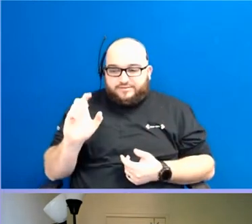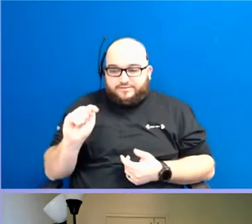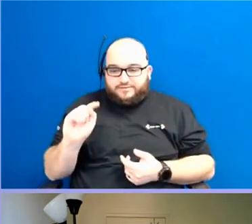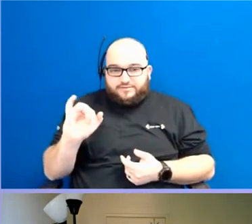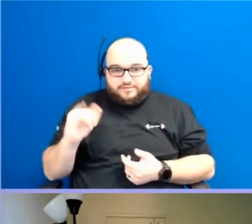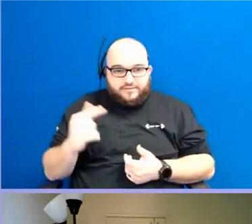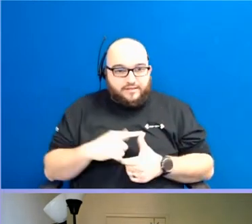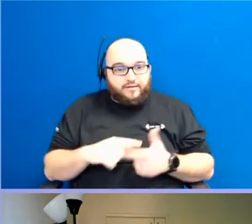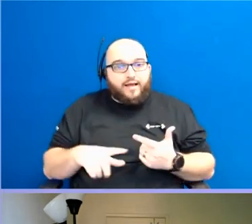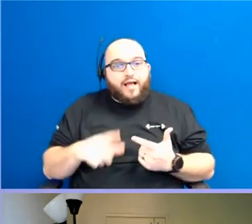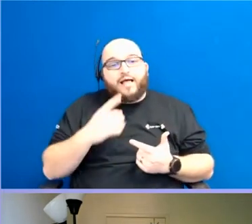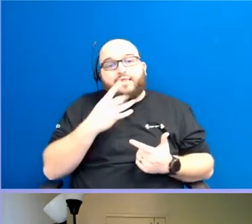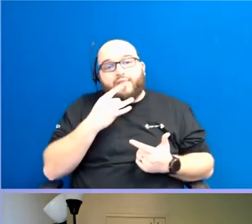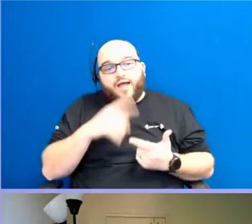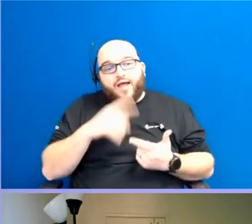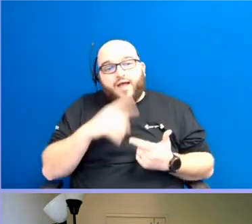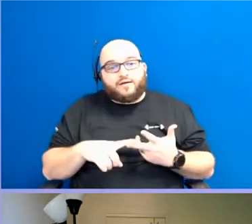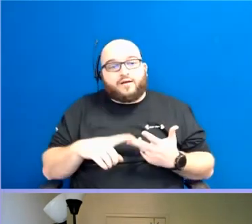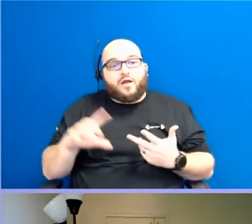lighting, composition,